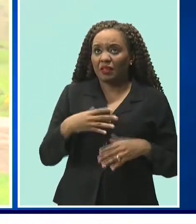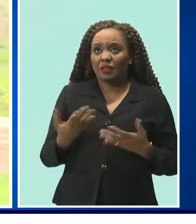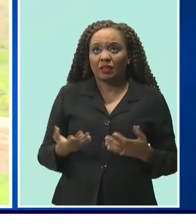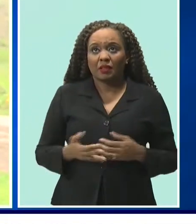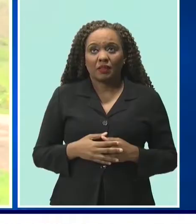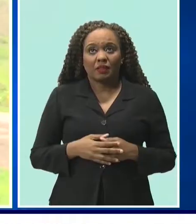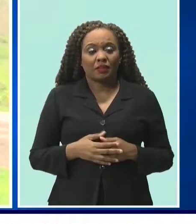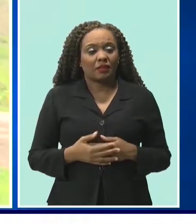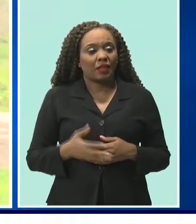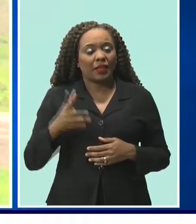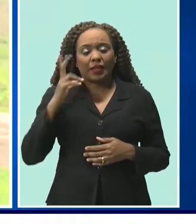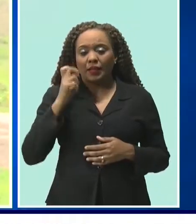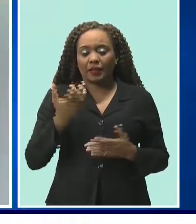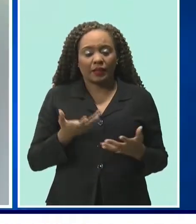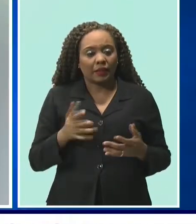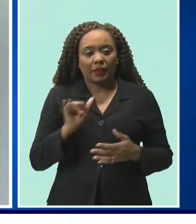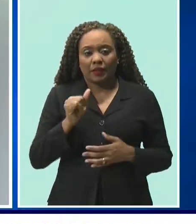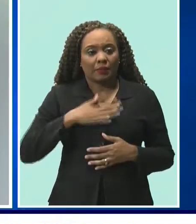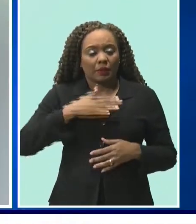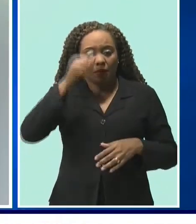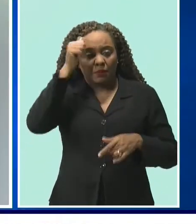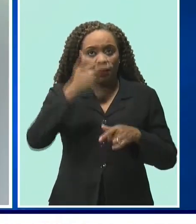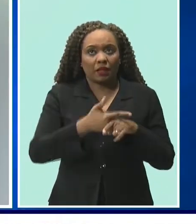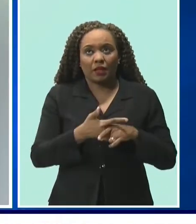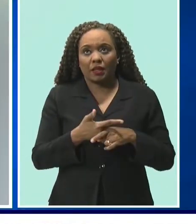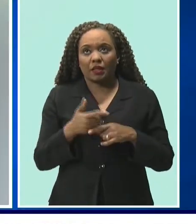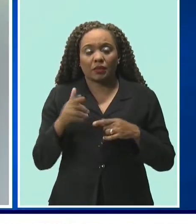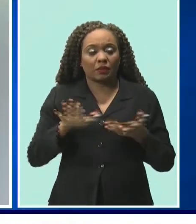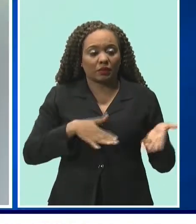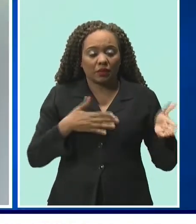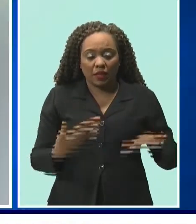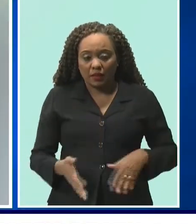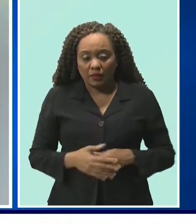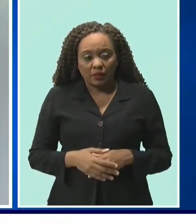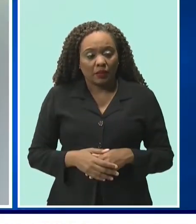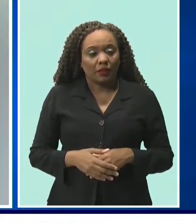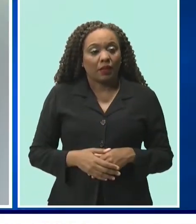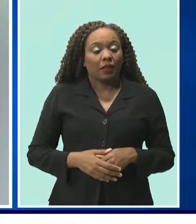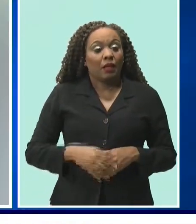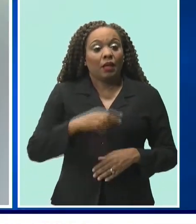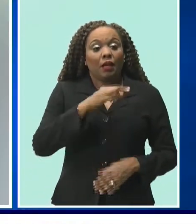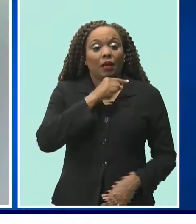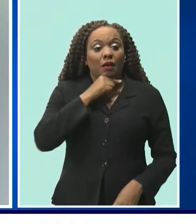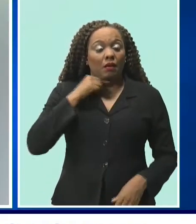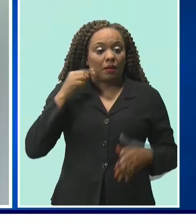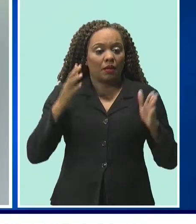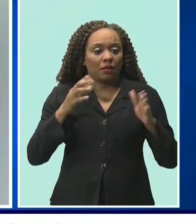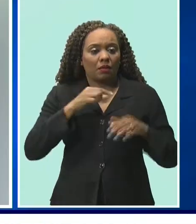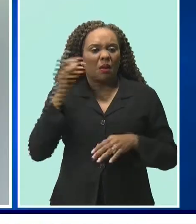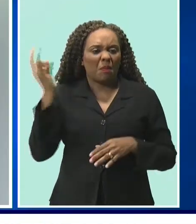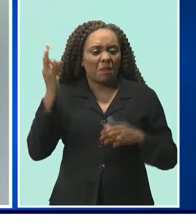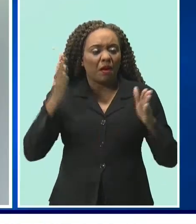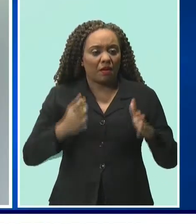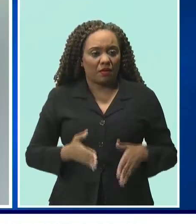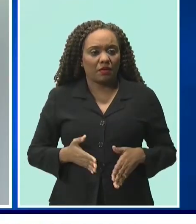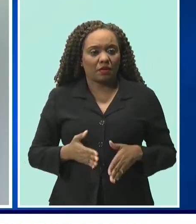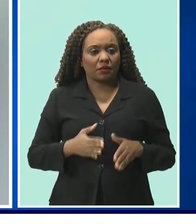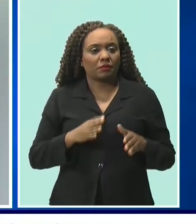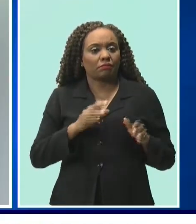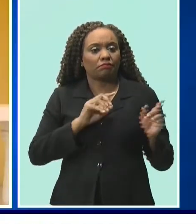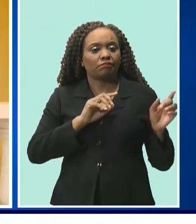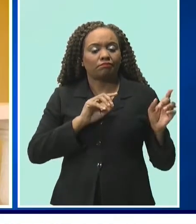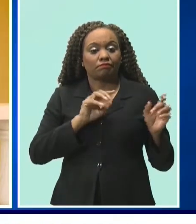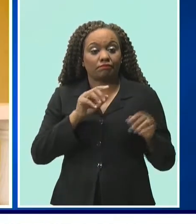Then to hear my brother gone. Pastor Fitzherbert Curtin of the Evangelical Tabernacle, which Christoph attended with his